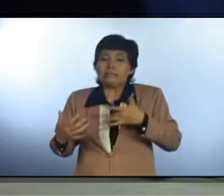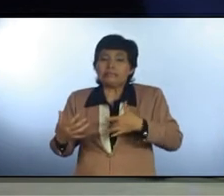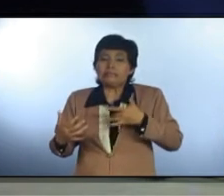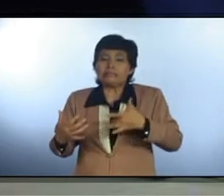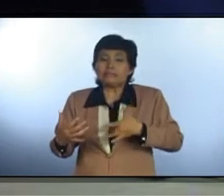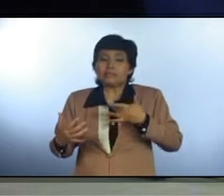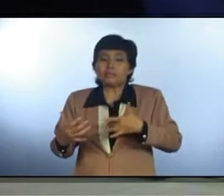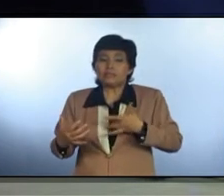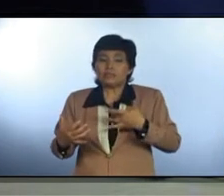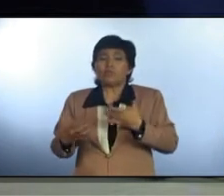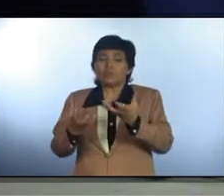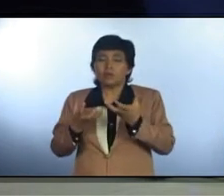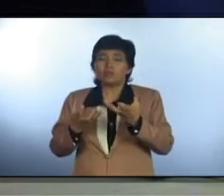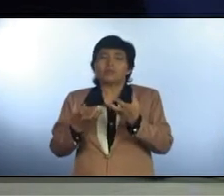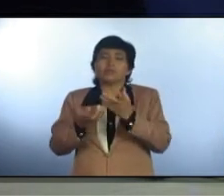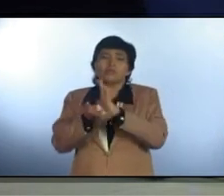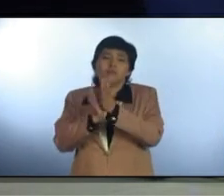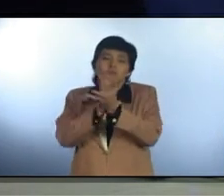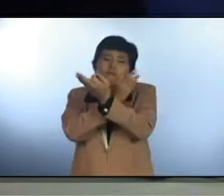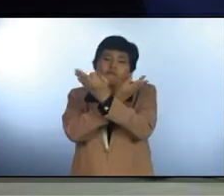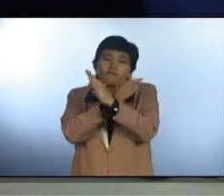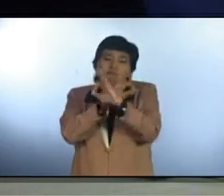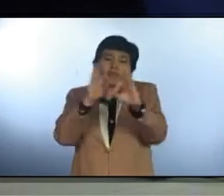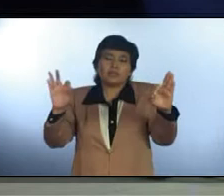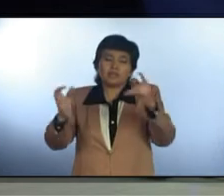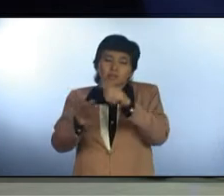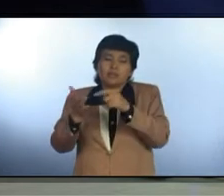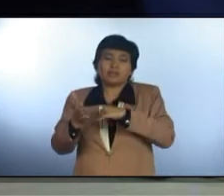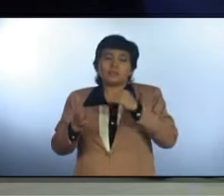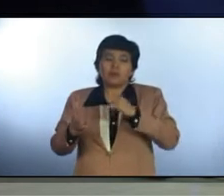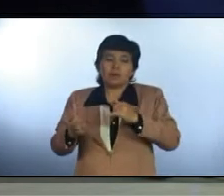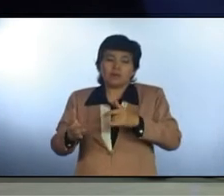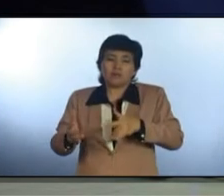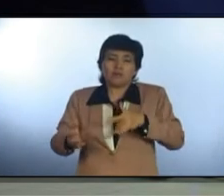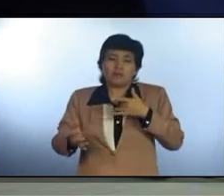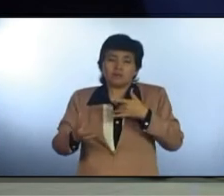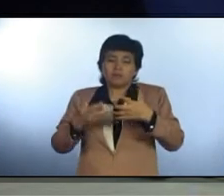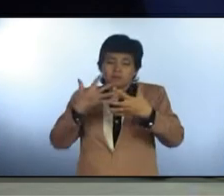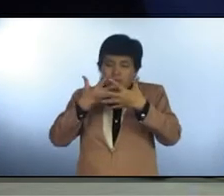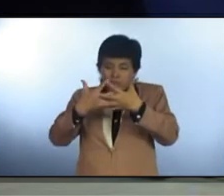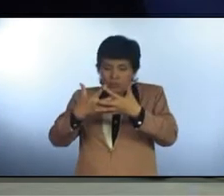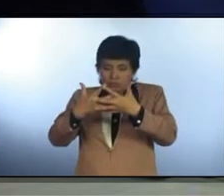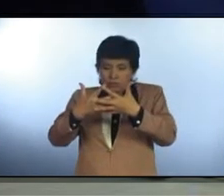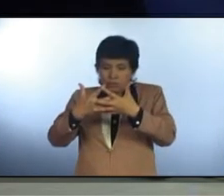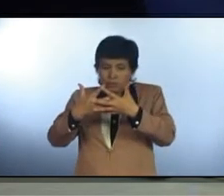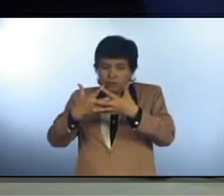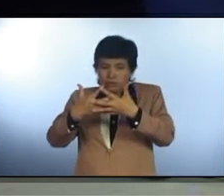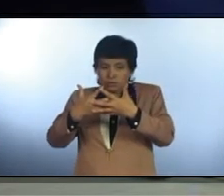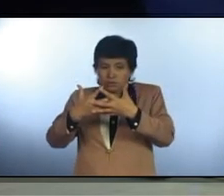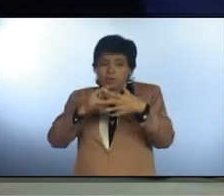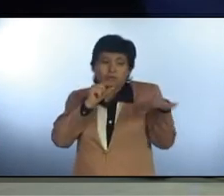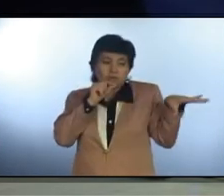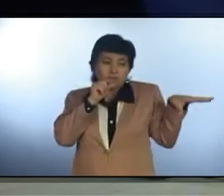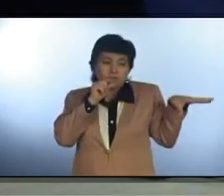freedom. We want to be freed, okay? Sometimes I see the cage, inside a cage, there is a